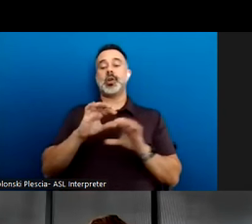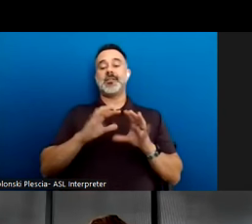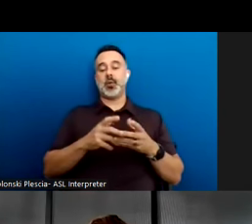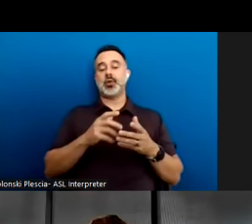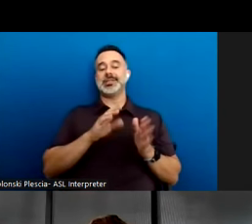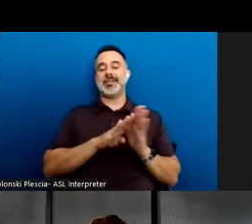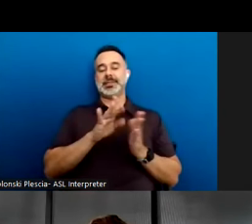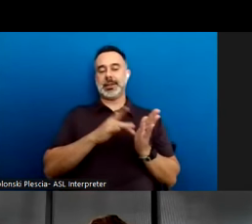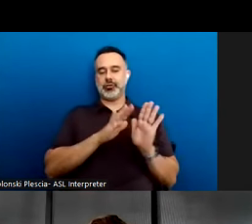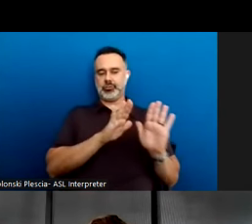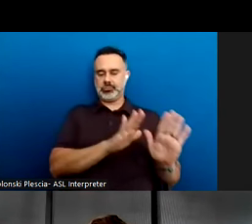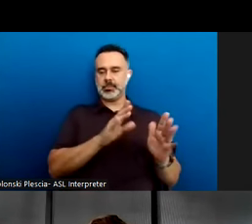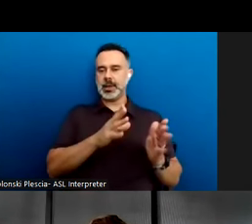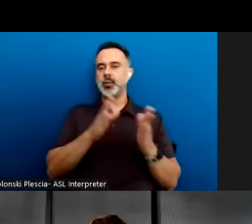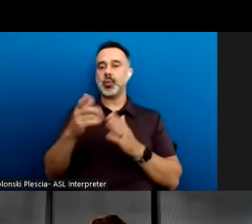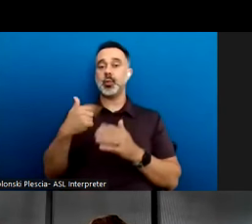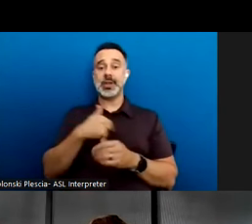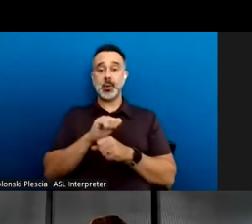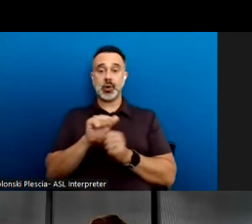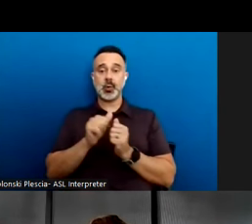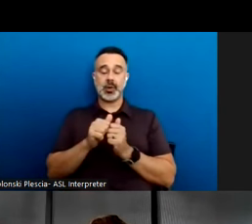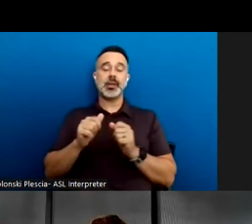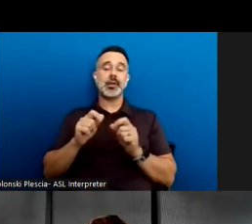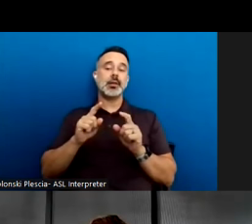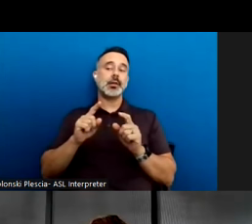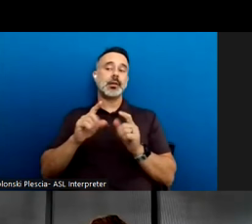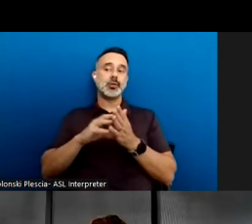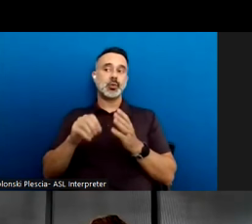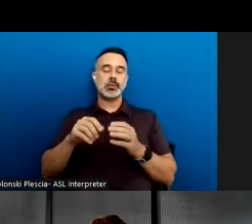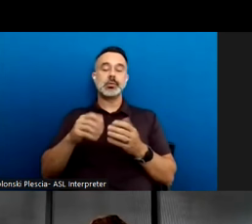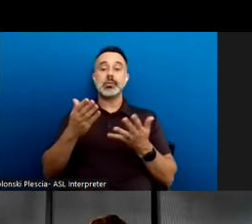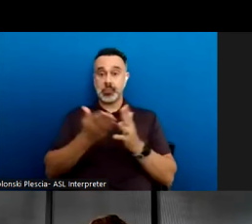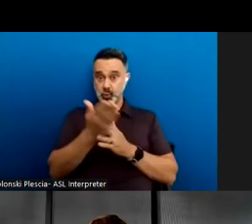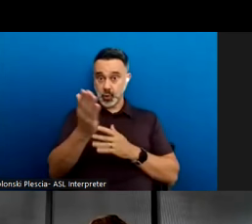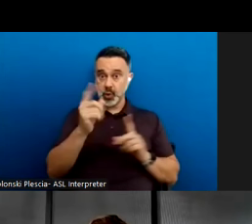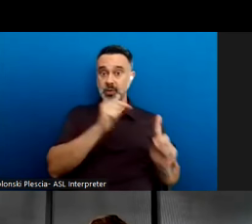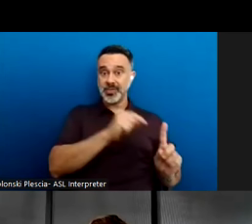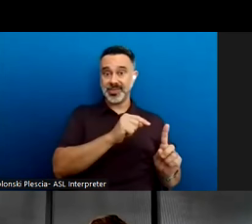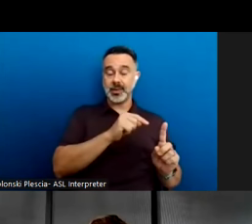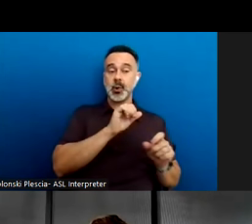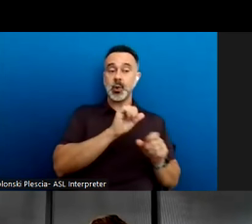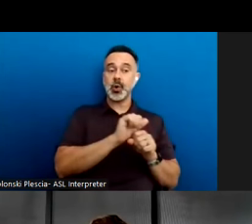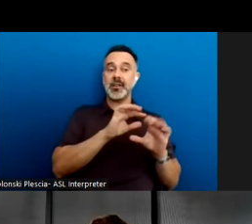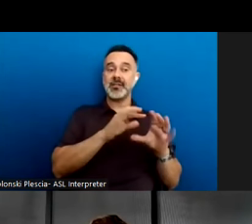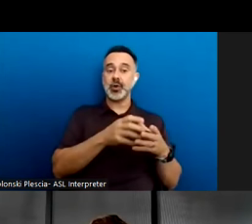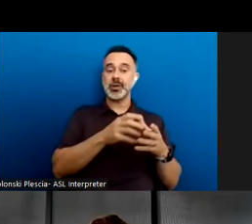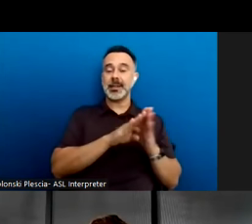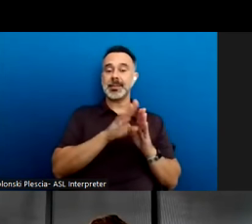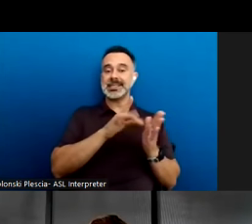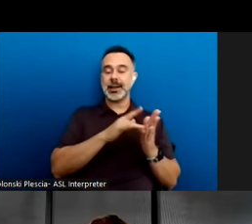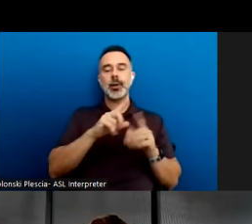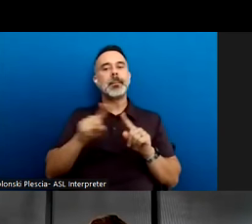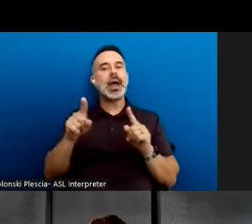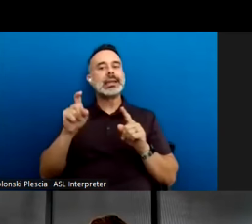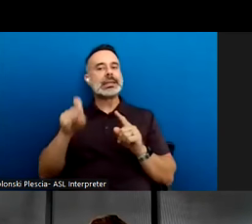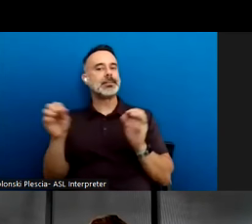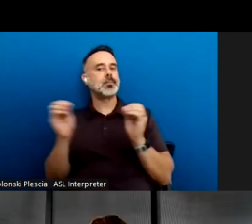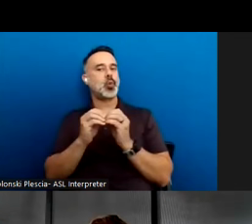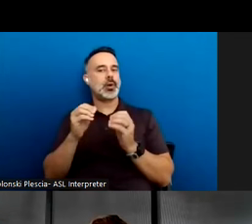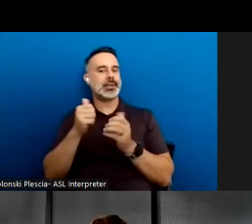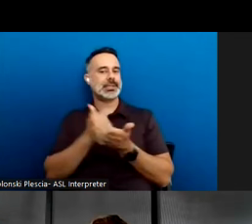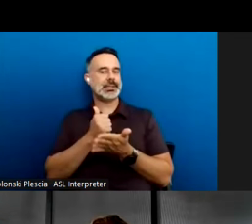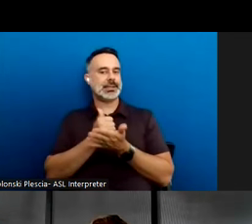also work with the students who went through Workforce Development Center but needed additional assistance. And so for us, focusing